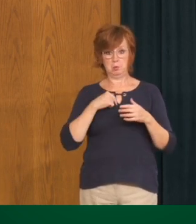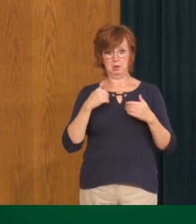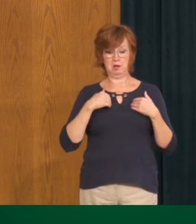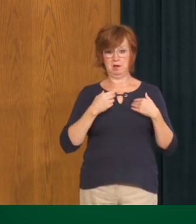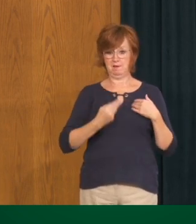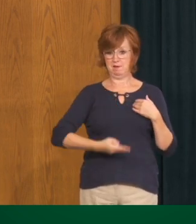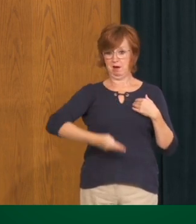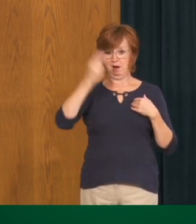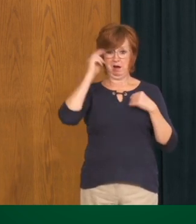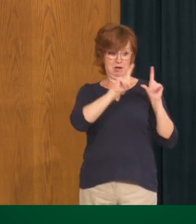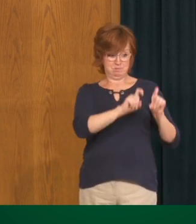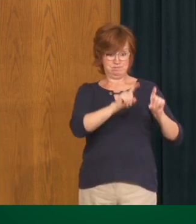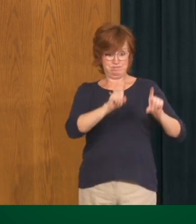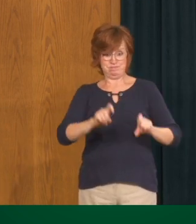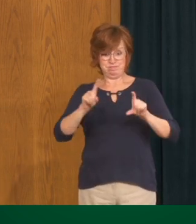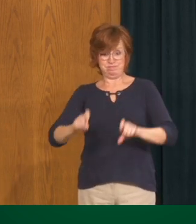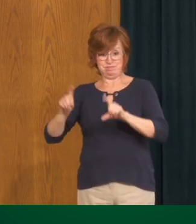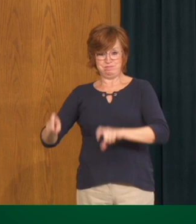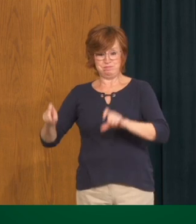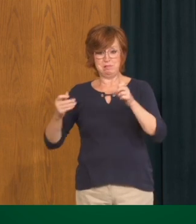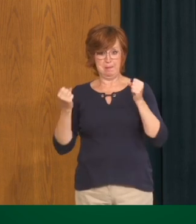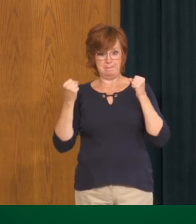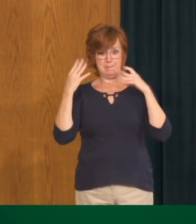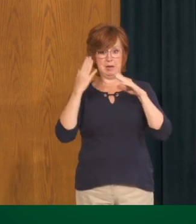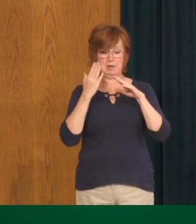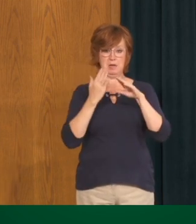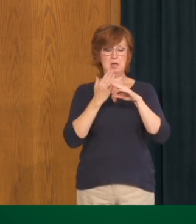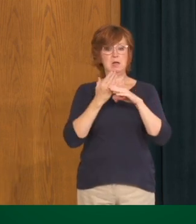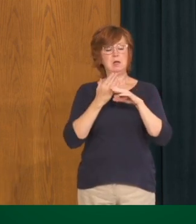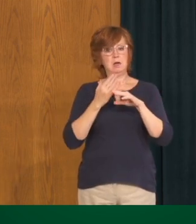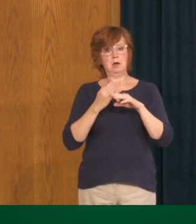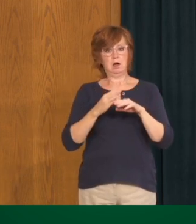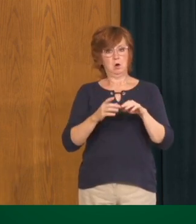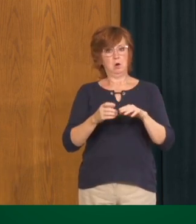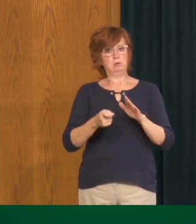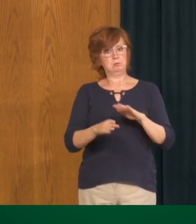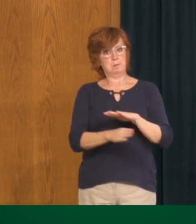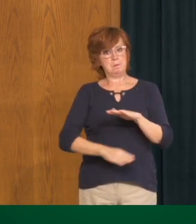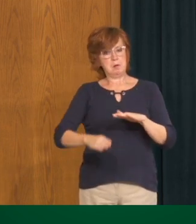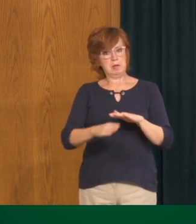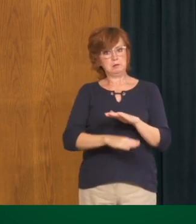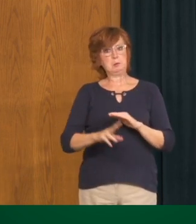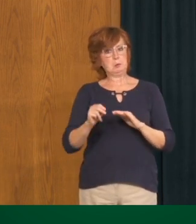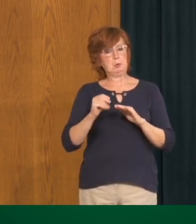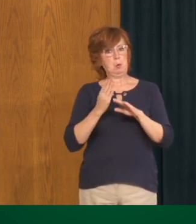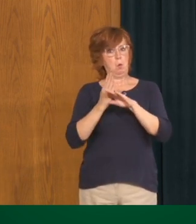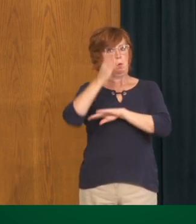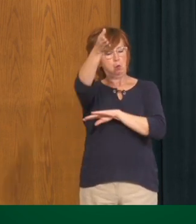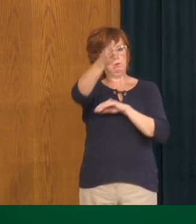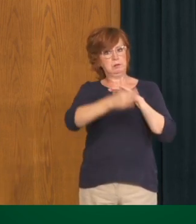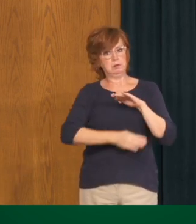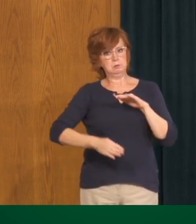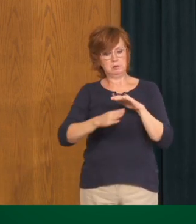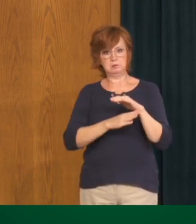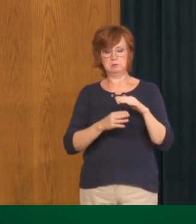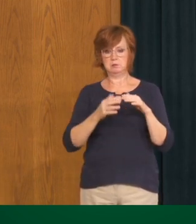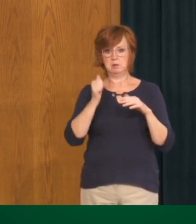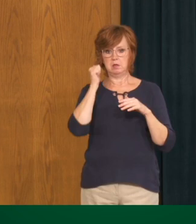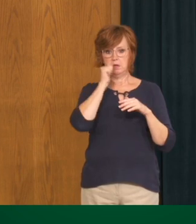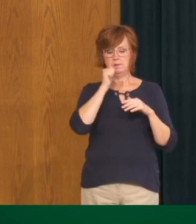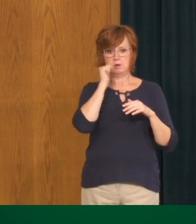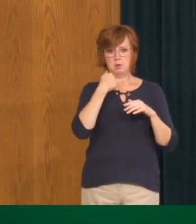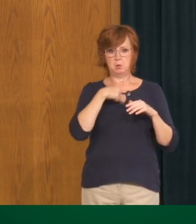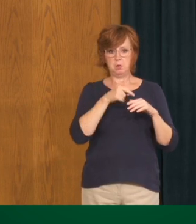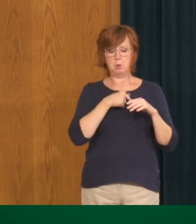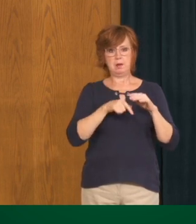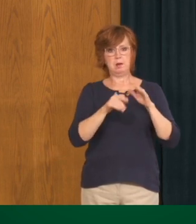the need, and that's very positive as we head into the fall. It's 3,000 tests by day and increasing to 4,000 tests by